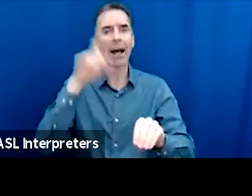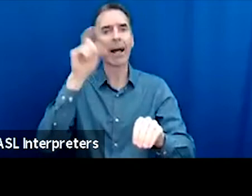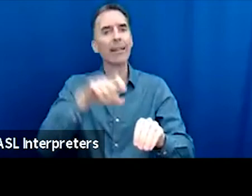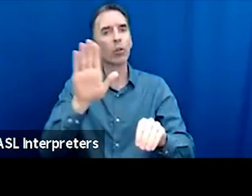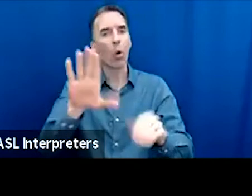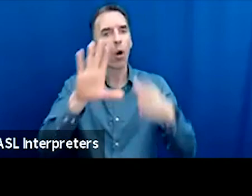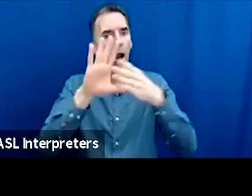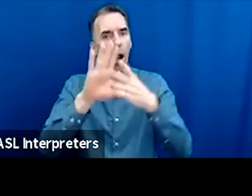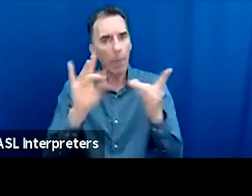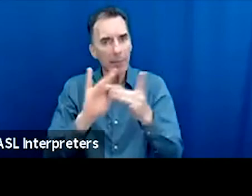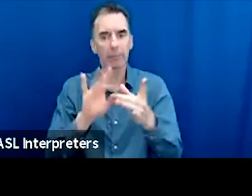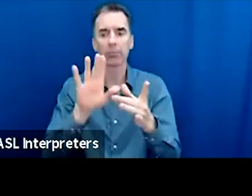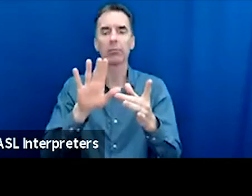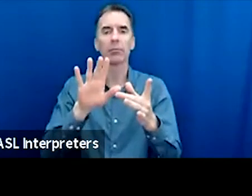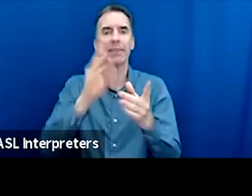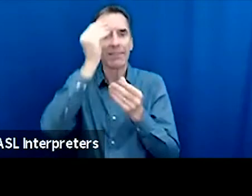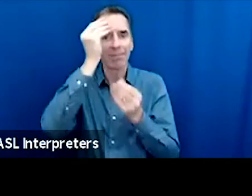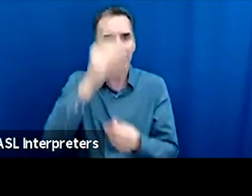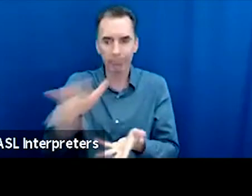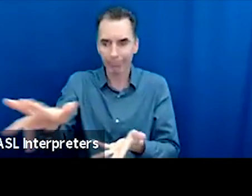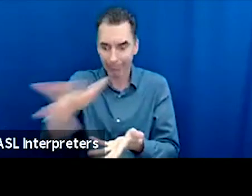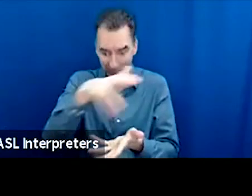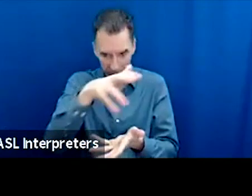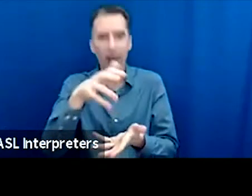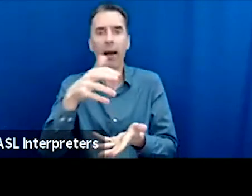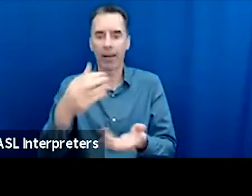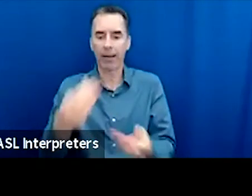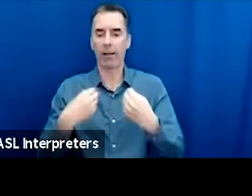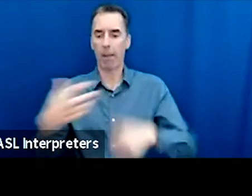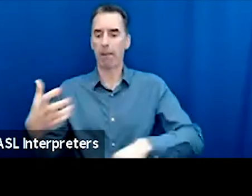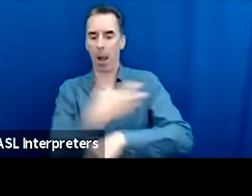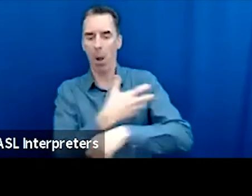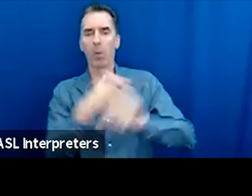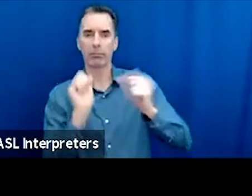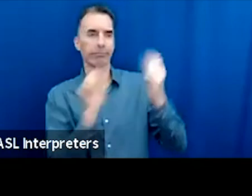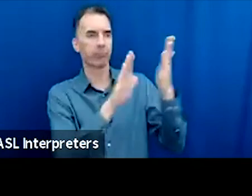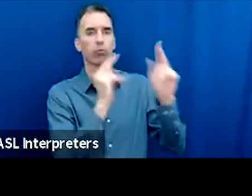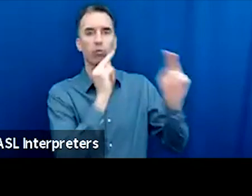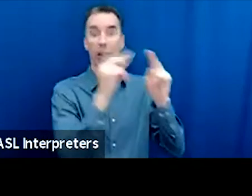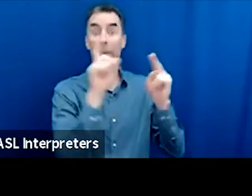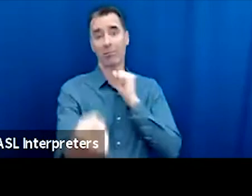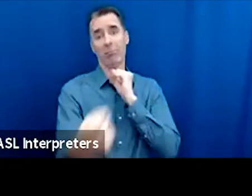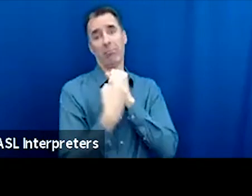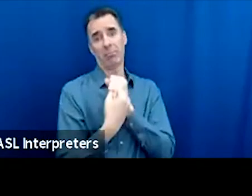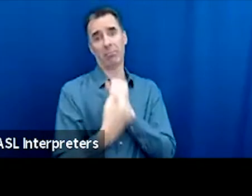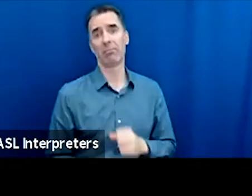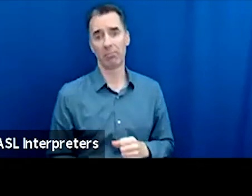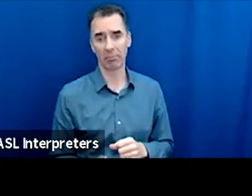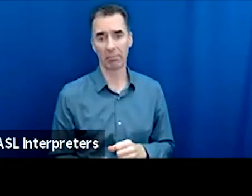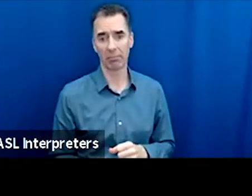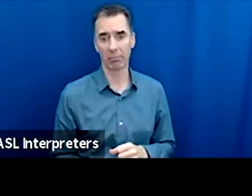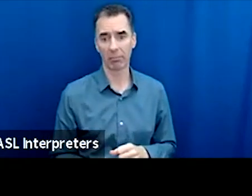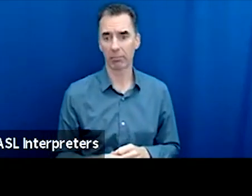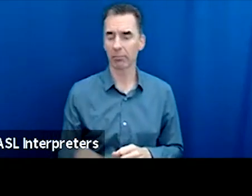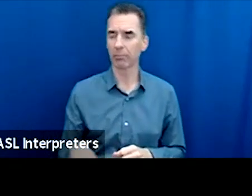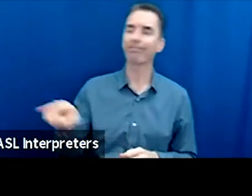as we move forward. This is the only way it's really going to happen is your support. I was just about to say that, Keith. To